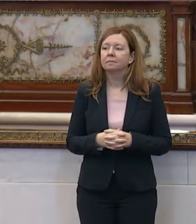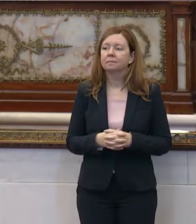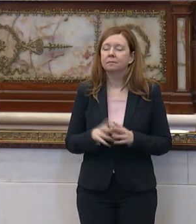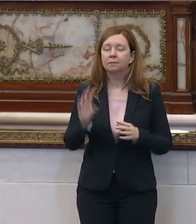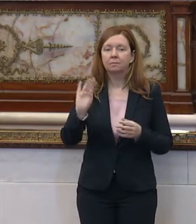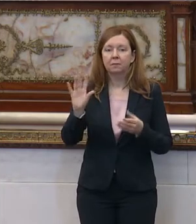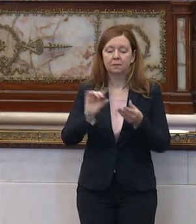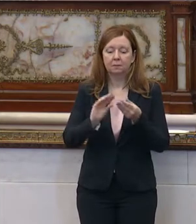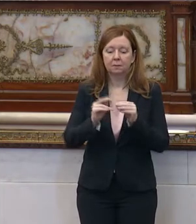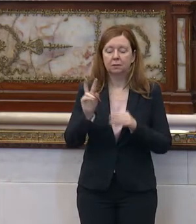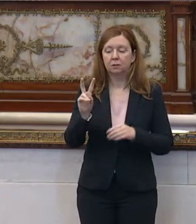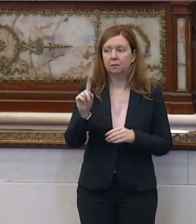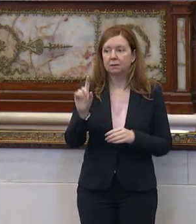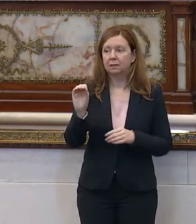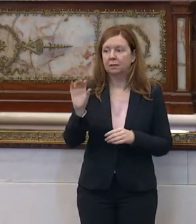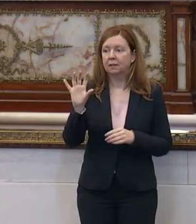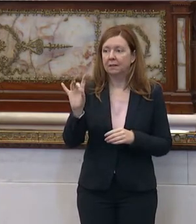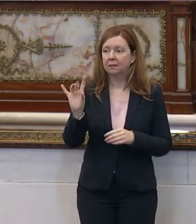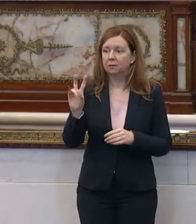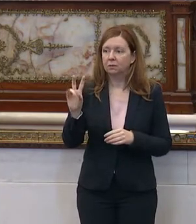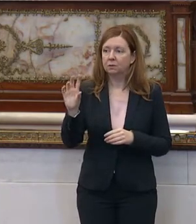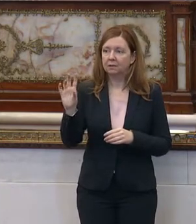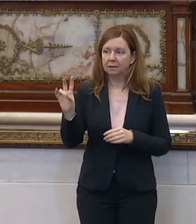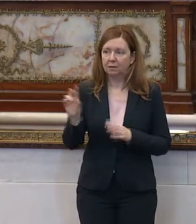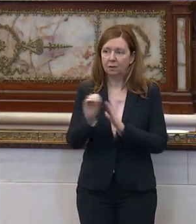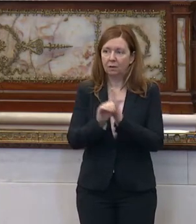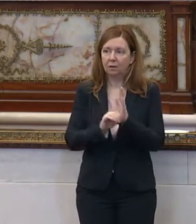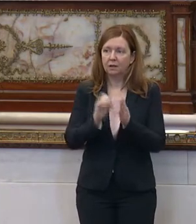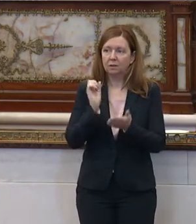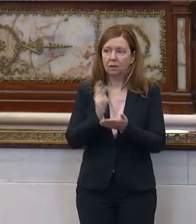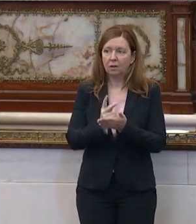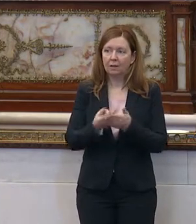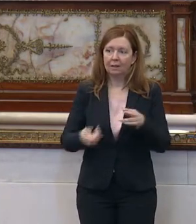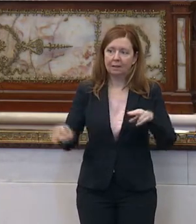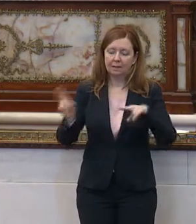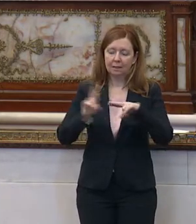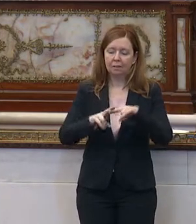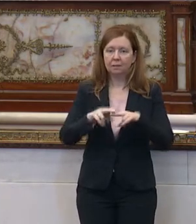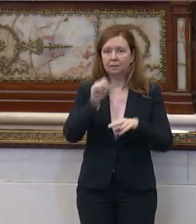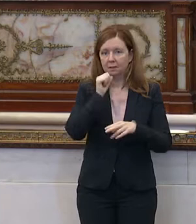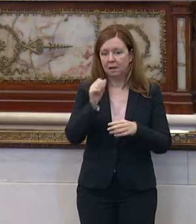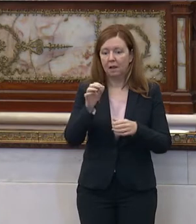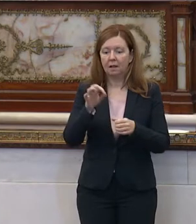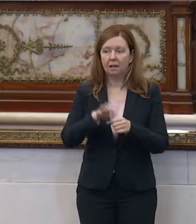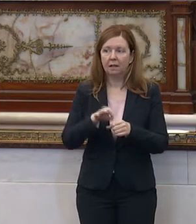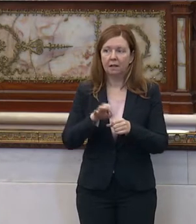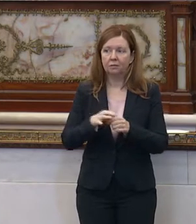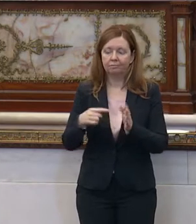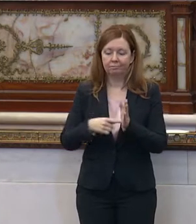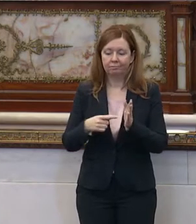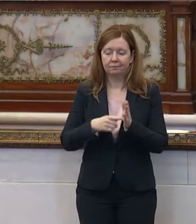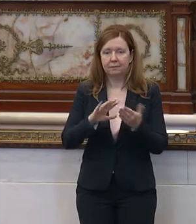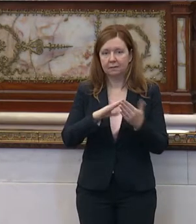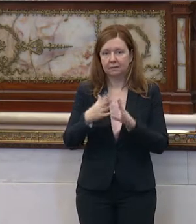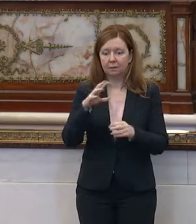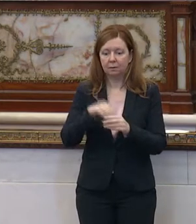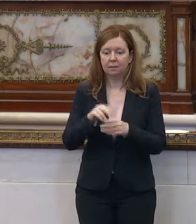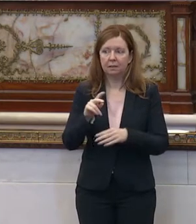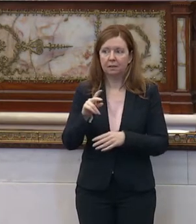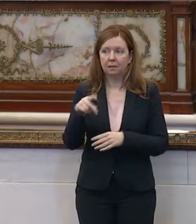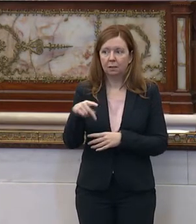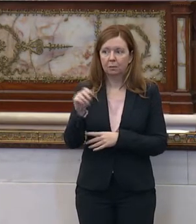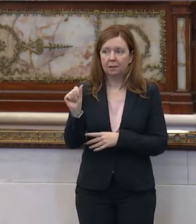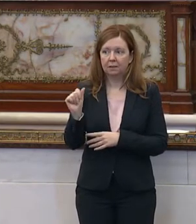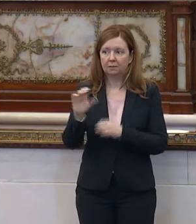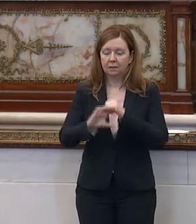Bill number 210827, an ordinance authorizing an increase in the non-electoral indebtedness of the city within the